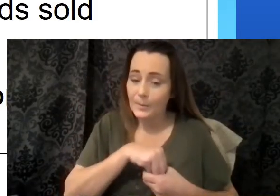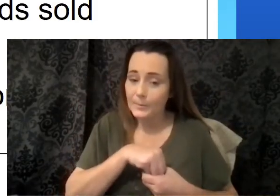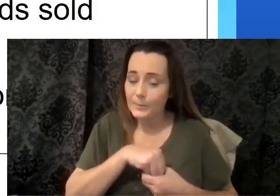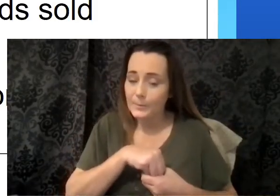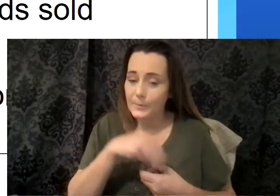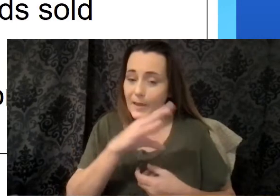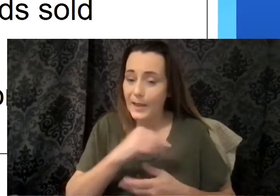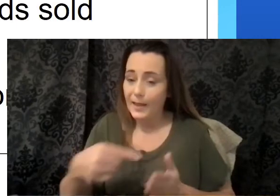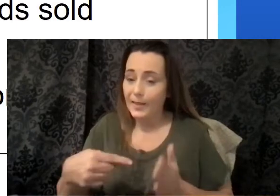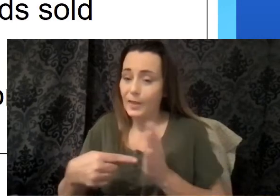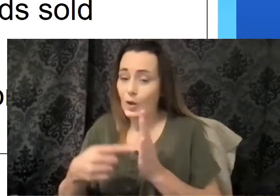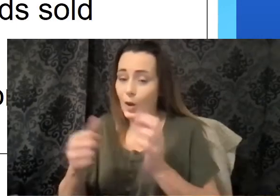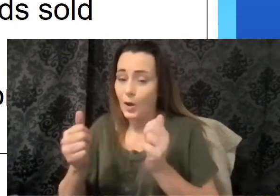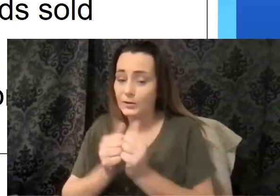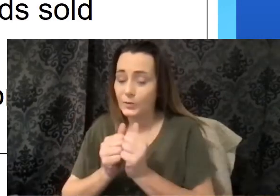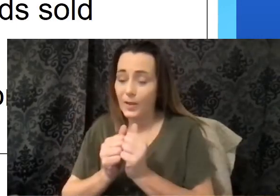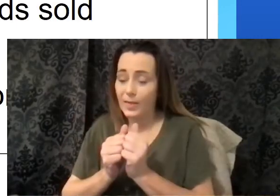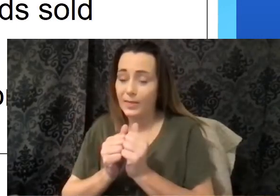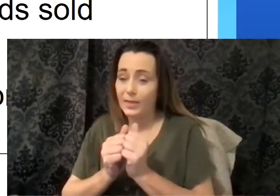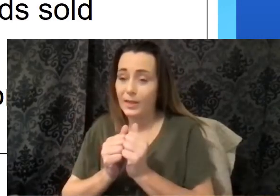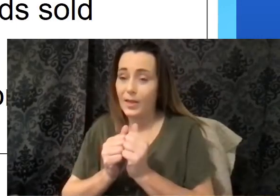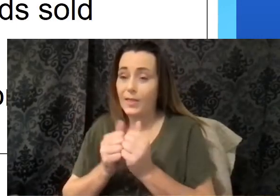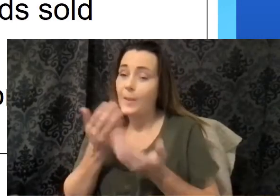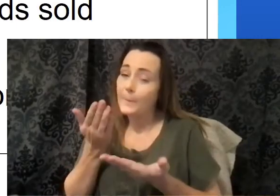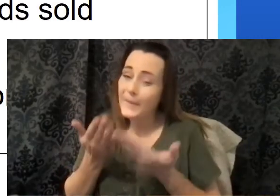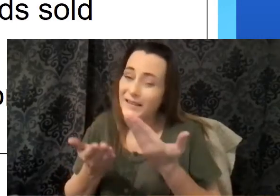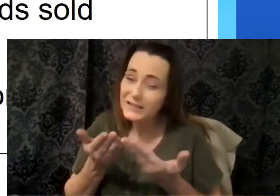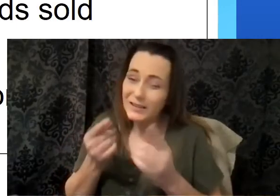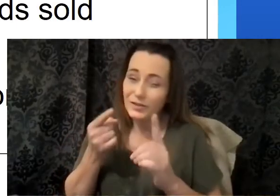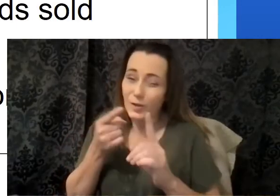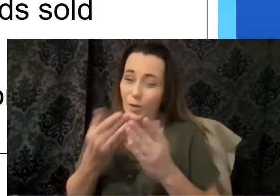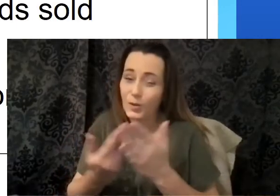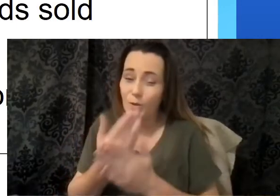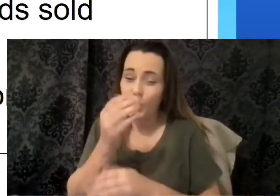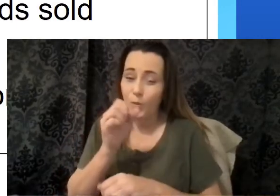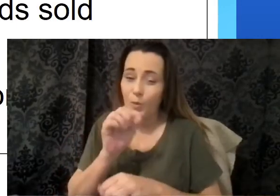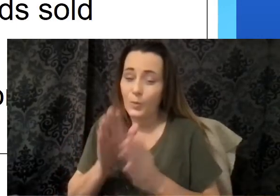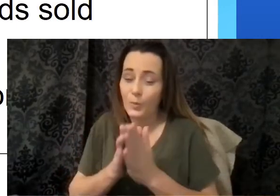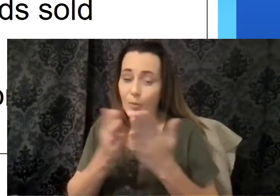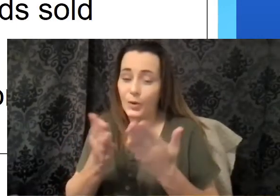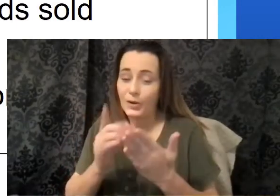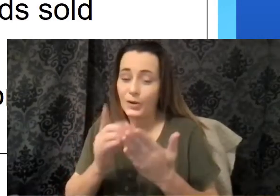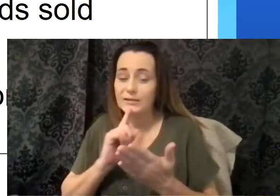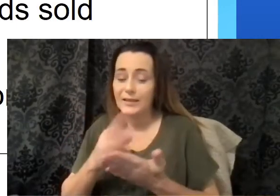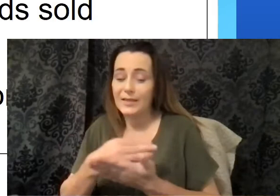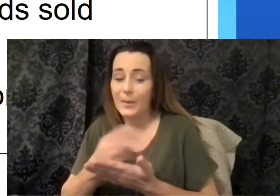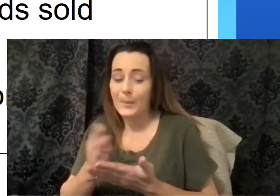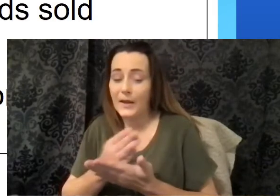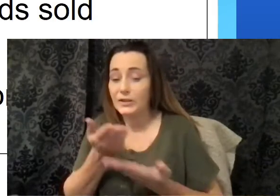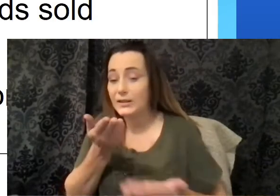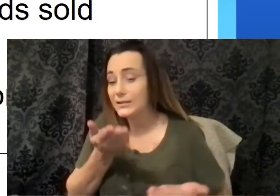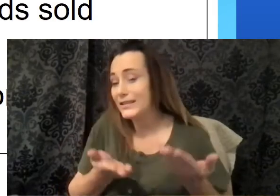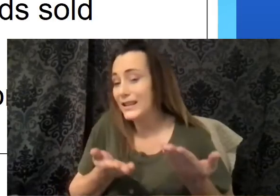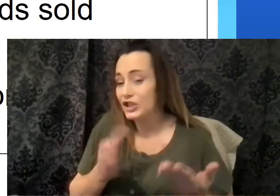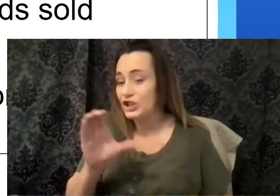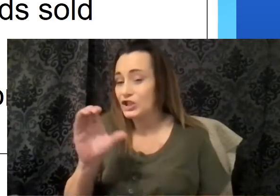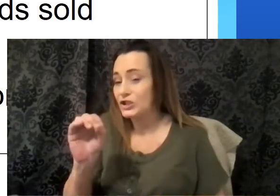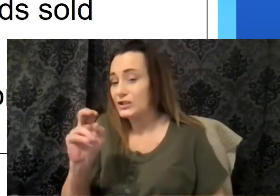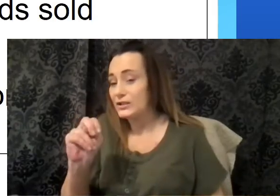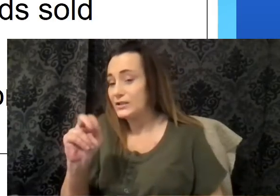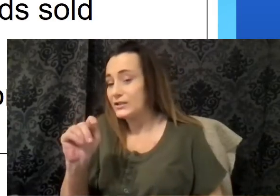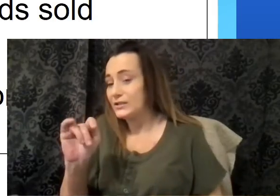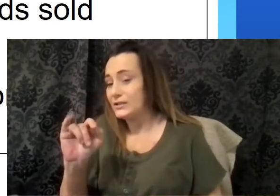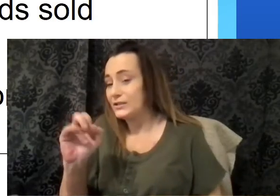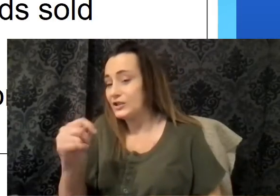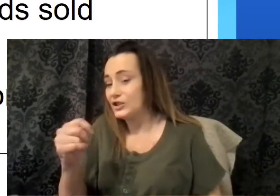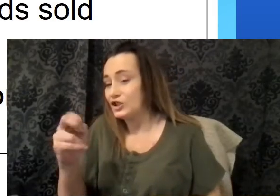with the potential new book, they're in the budget as contingent. Because obviously this piece of literature doesn't vote it in, that would be